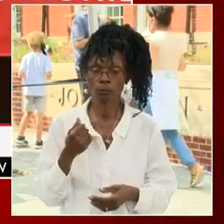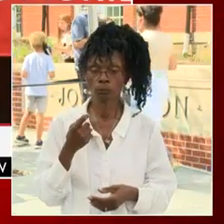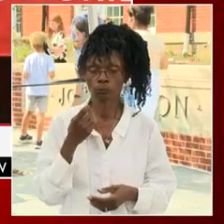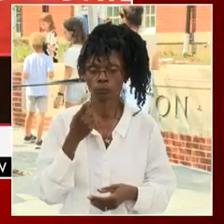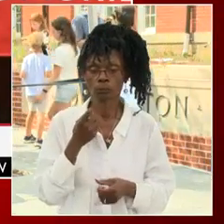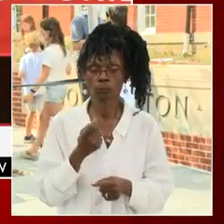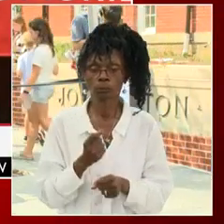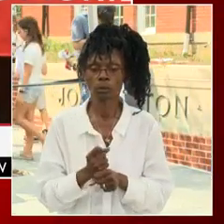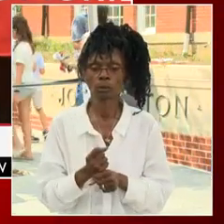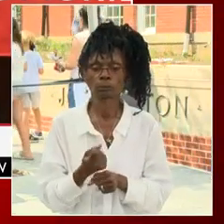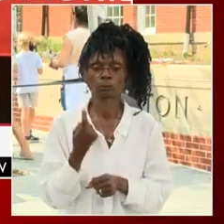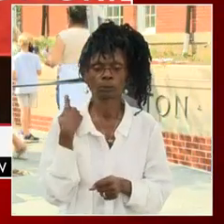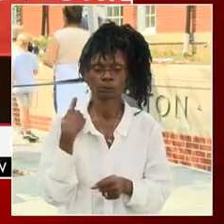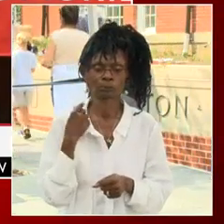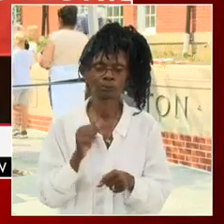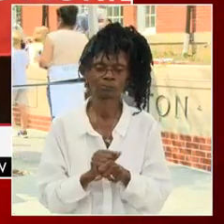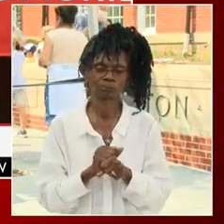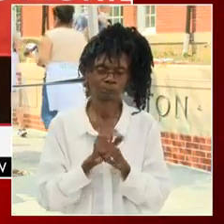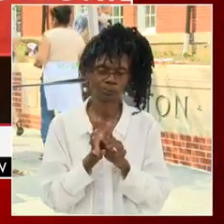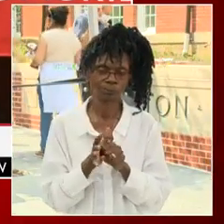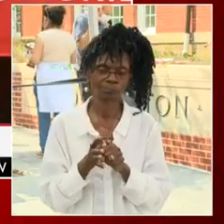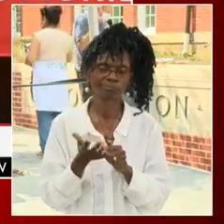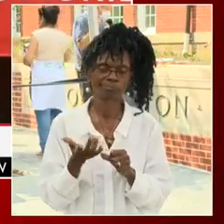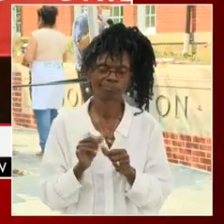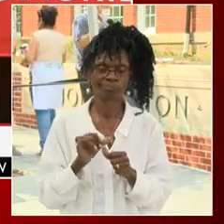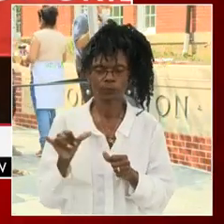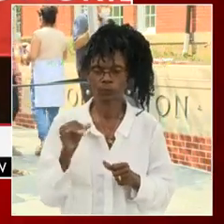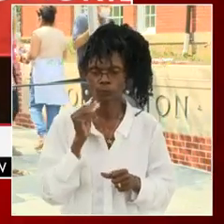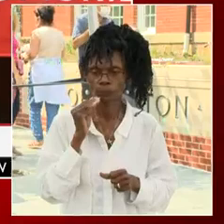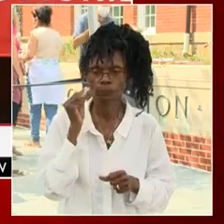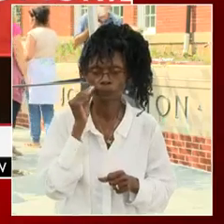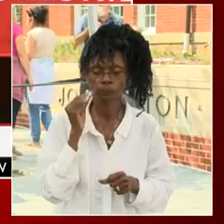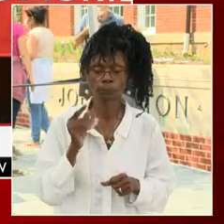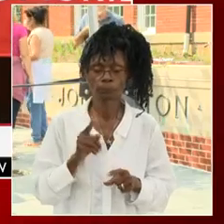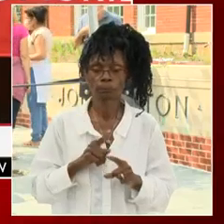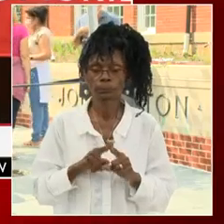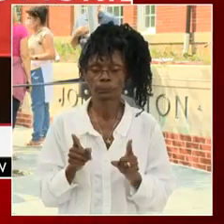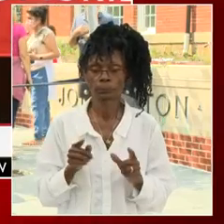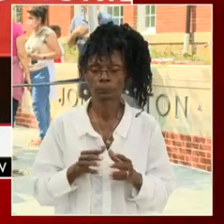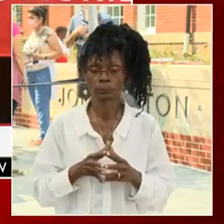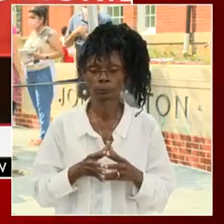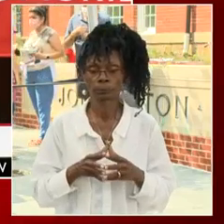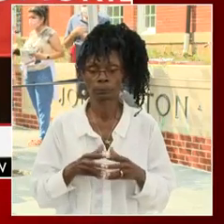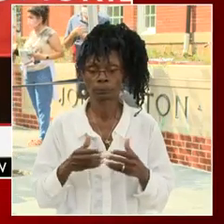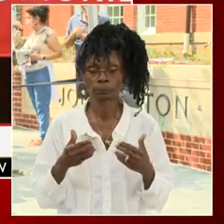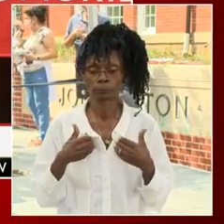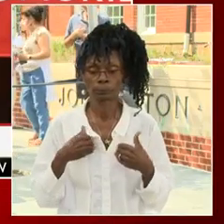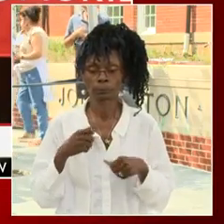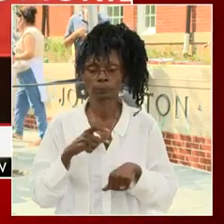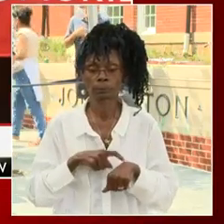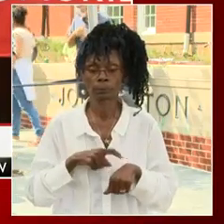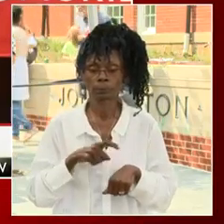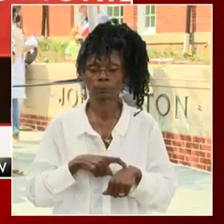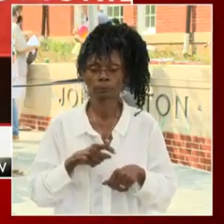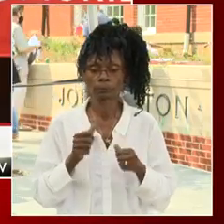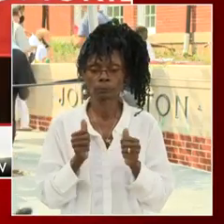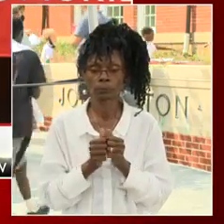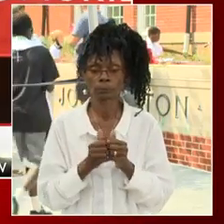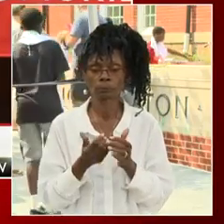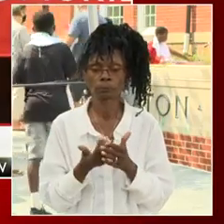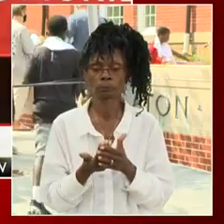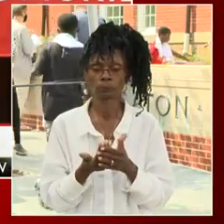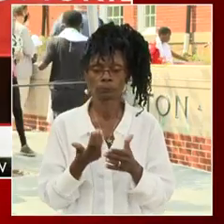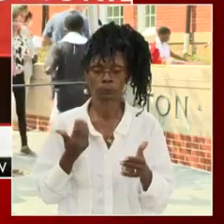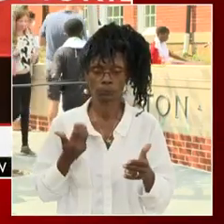have a period where we were able to transition before COVID shut us down to virtual. And so I also want to